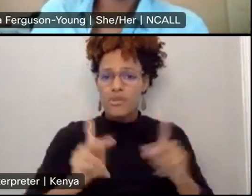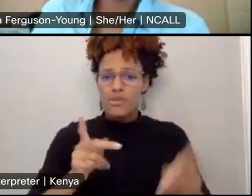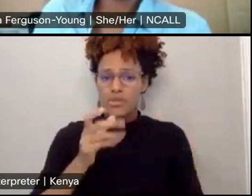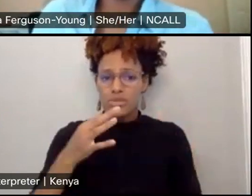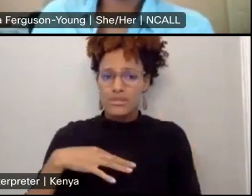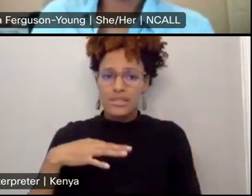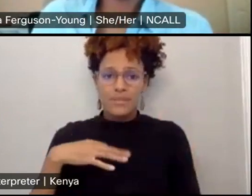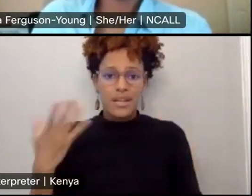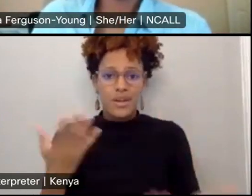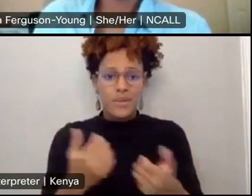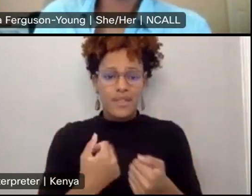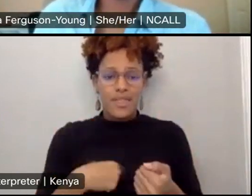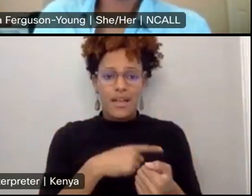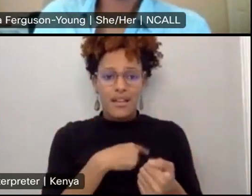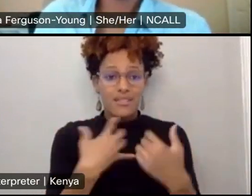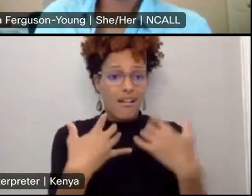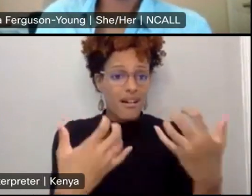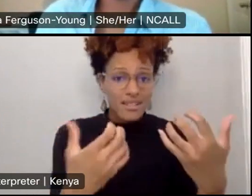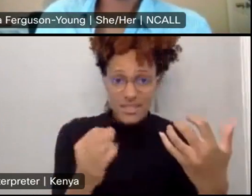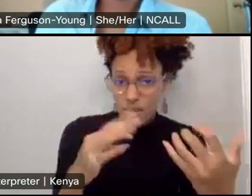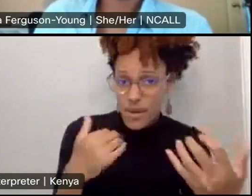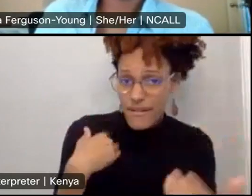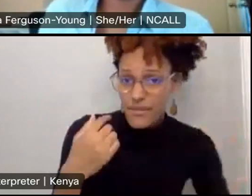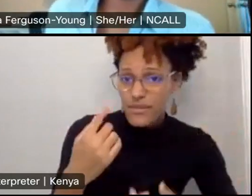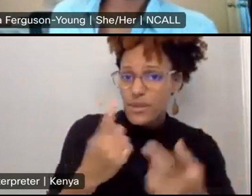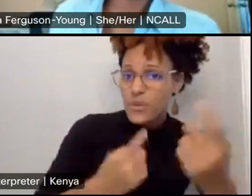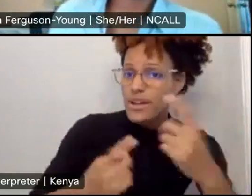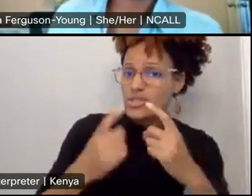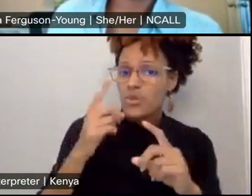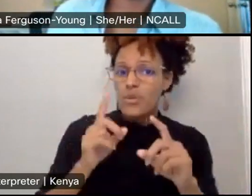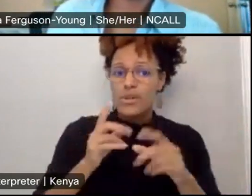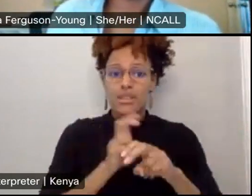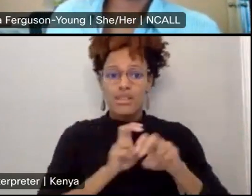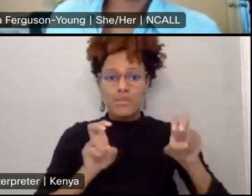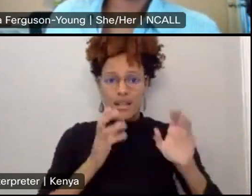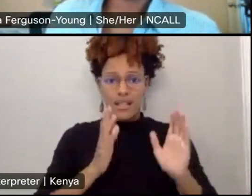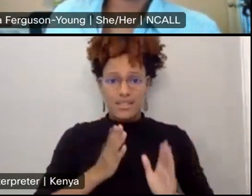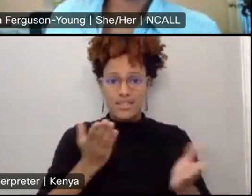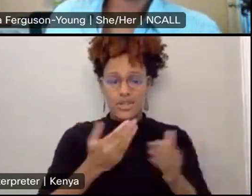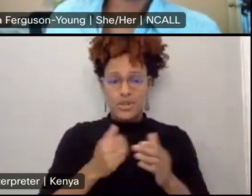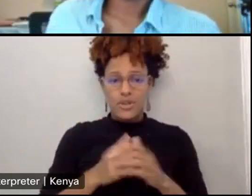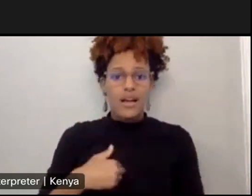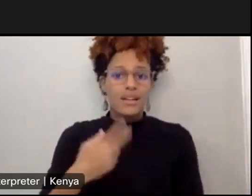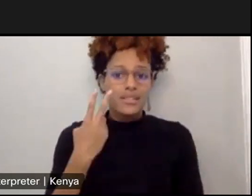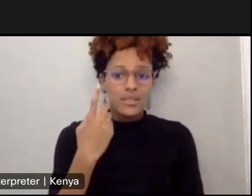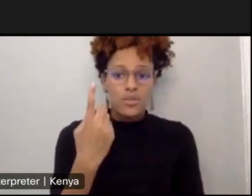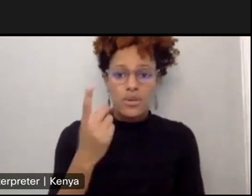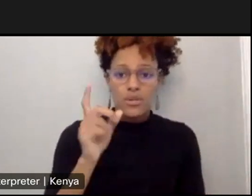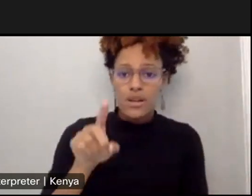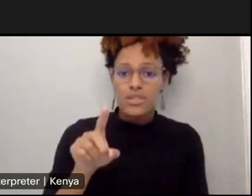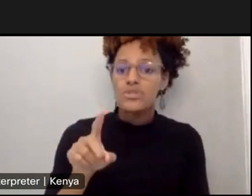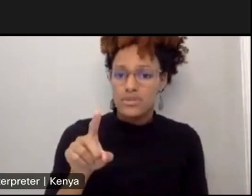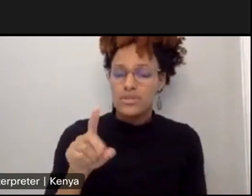with us to see if they have any questions for any of the panelists. I do see a question in here